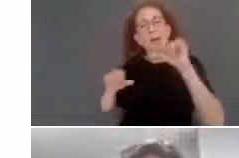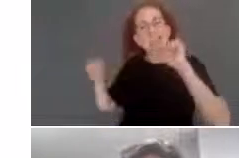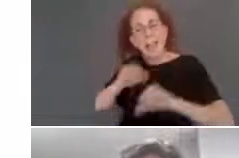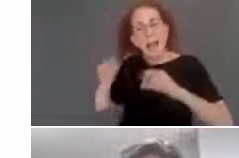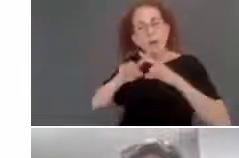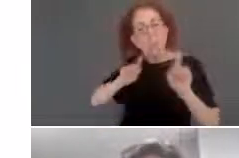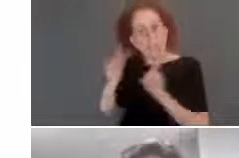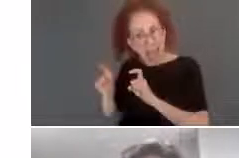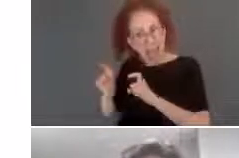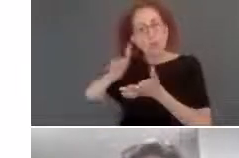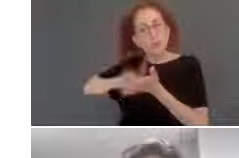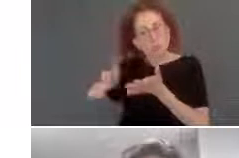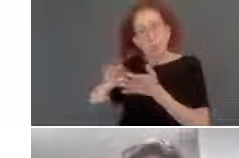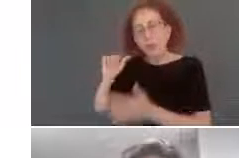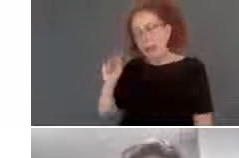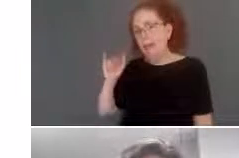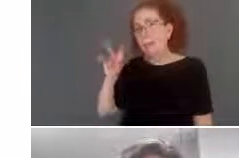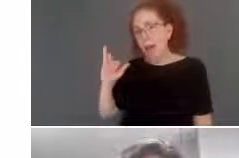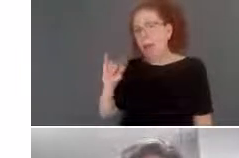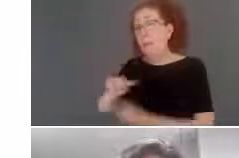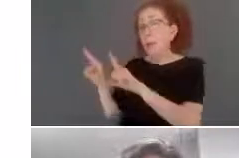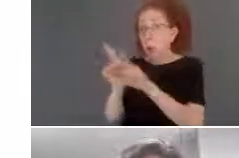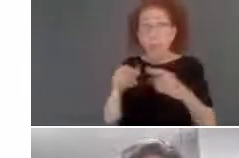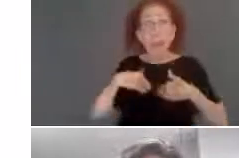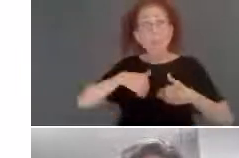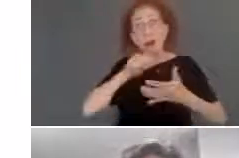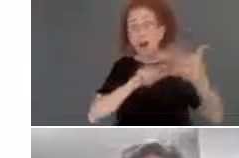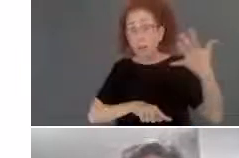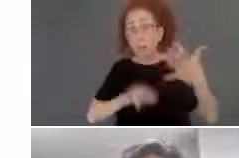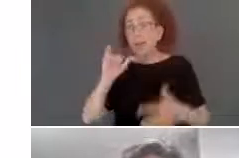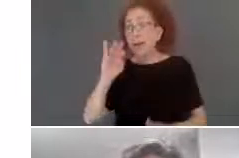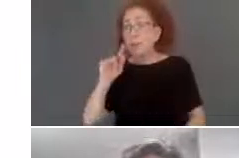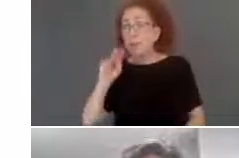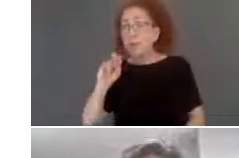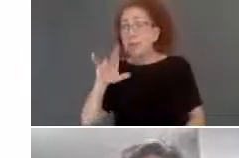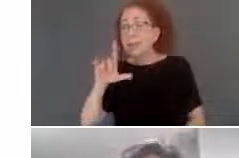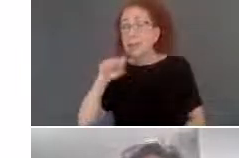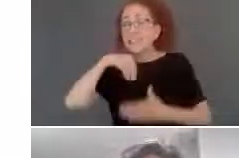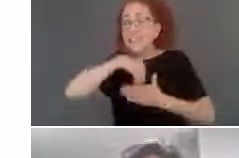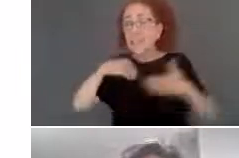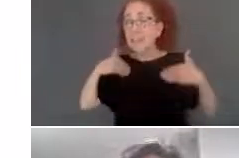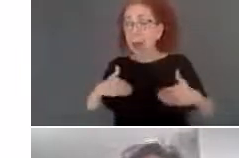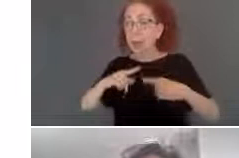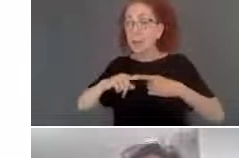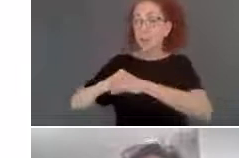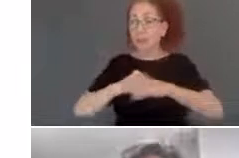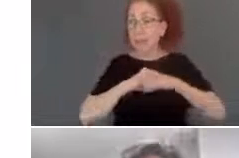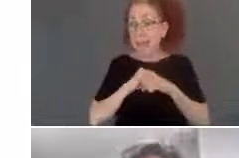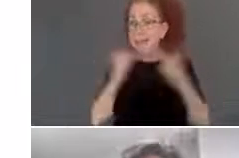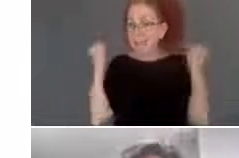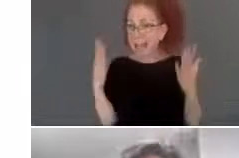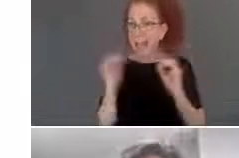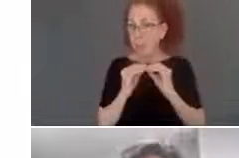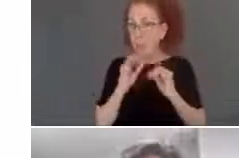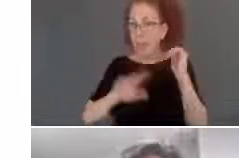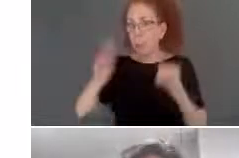test and to research, but we have many other immune cells in our body that protect. And even though